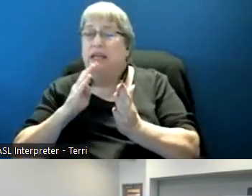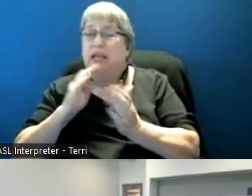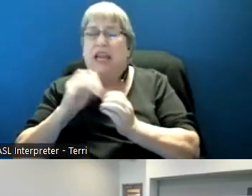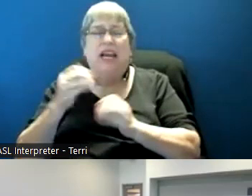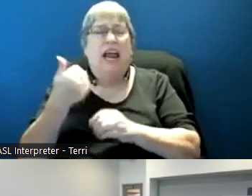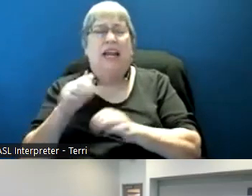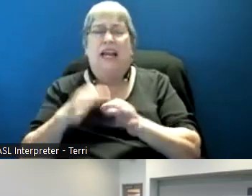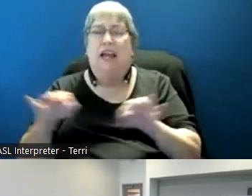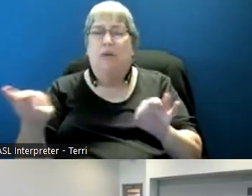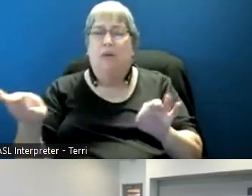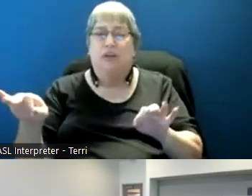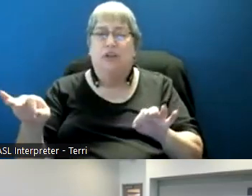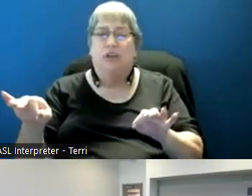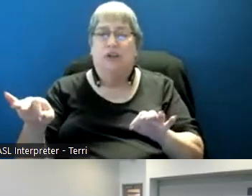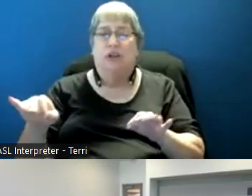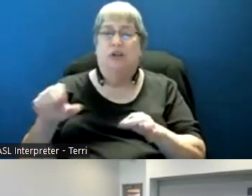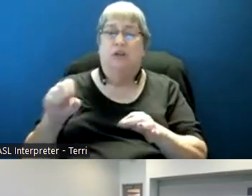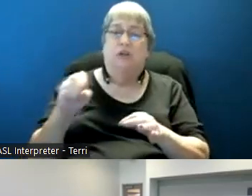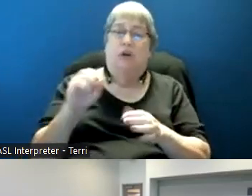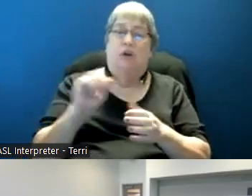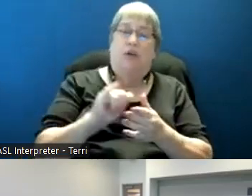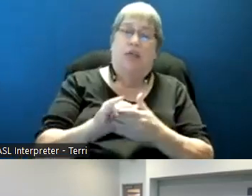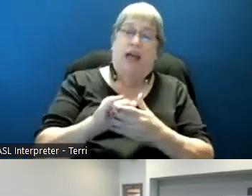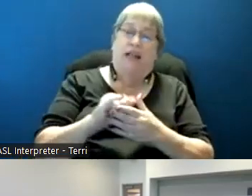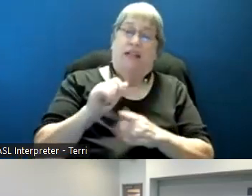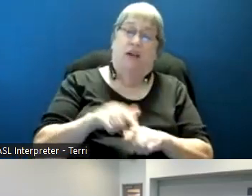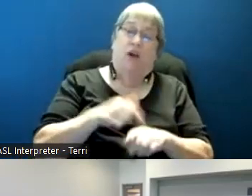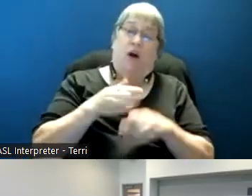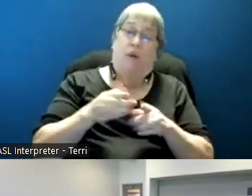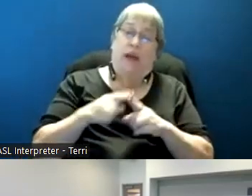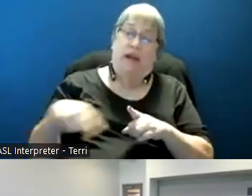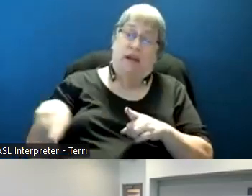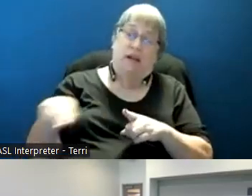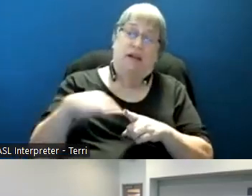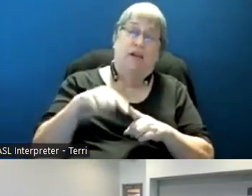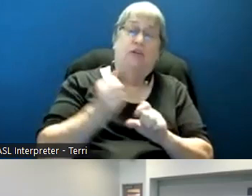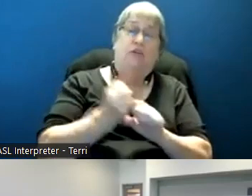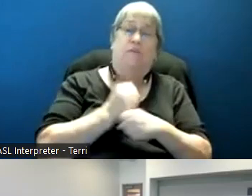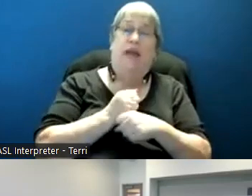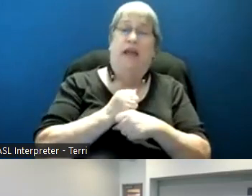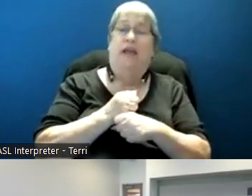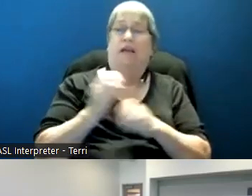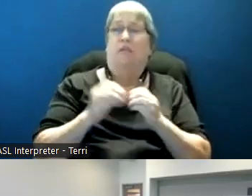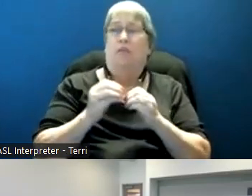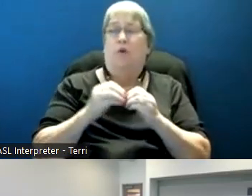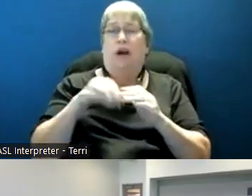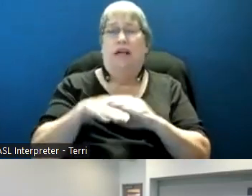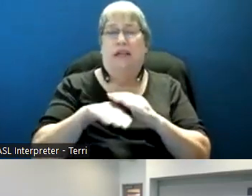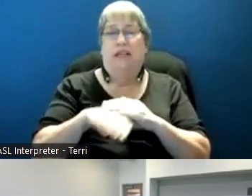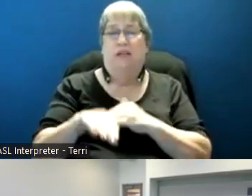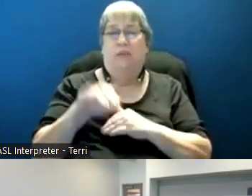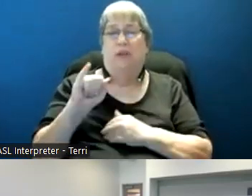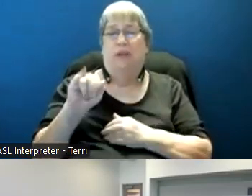the long run of this requirement to have more accessible intake and like experiences